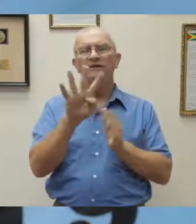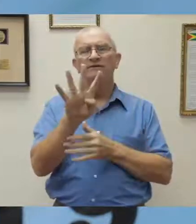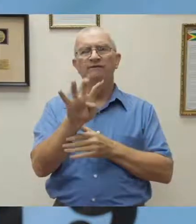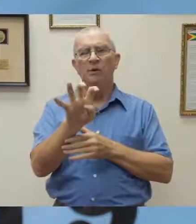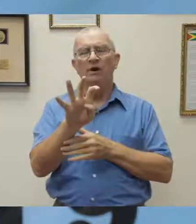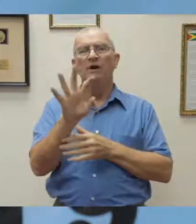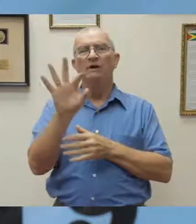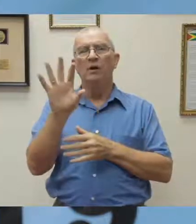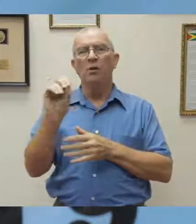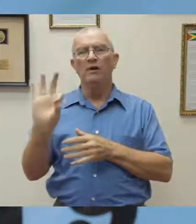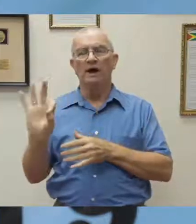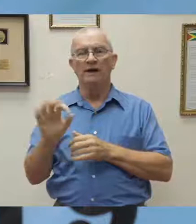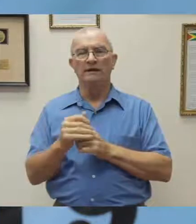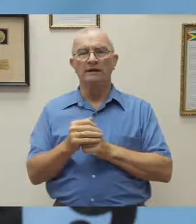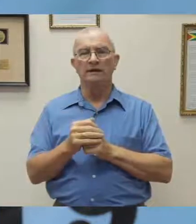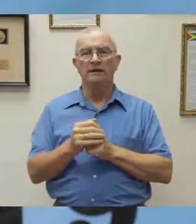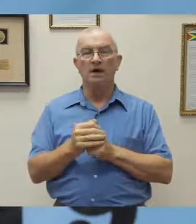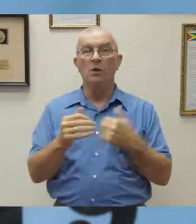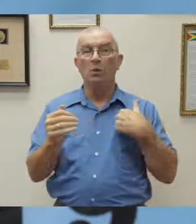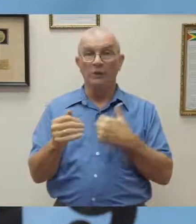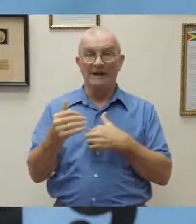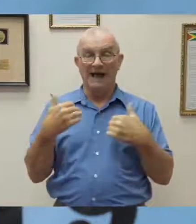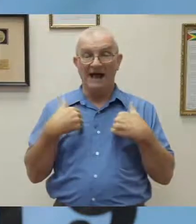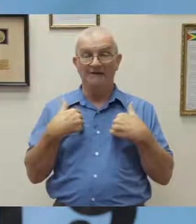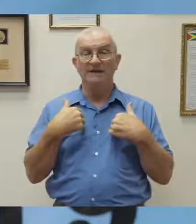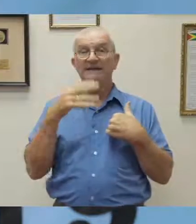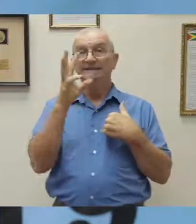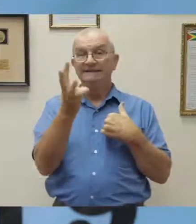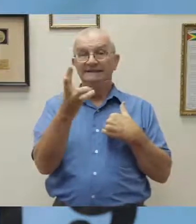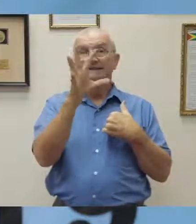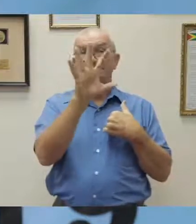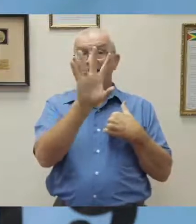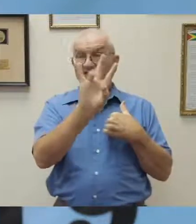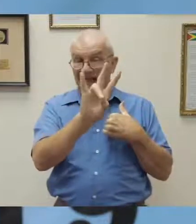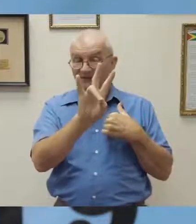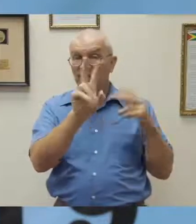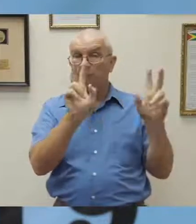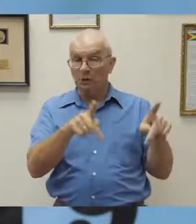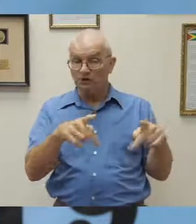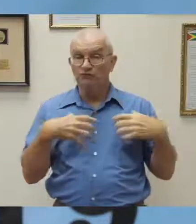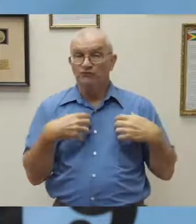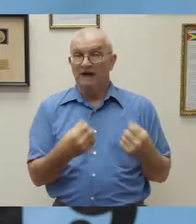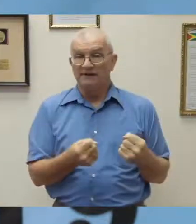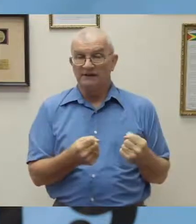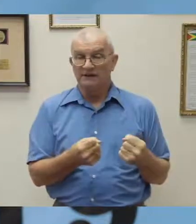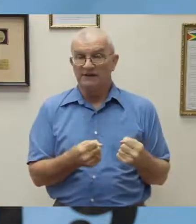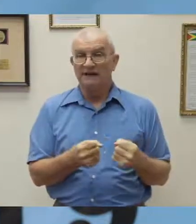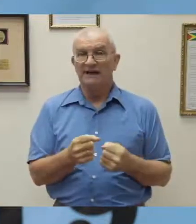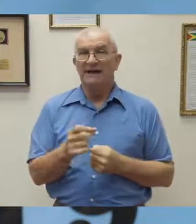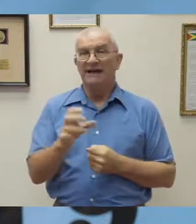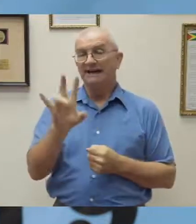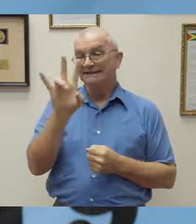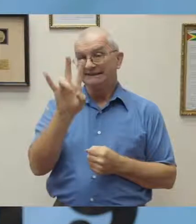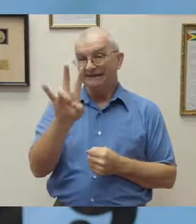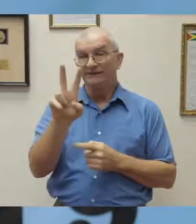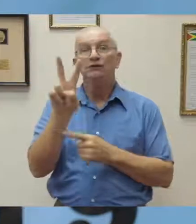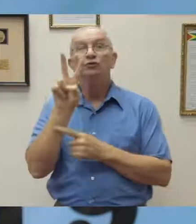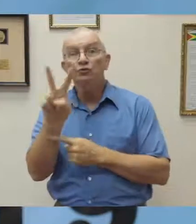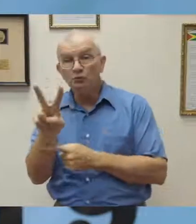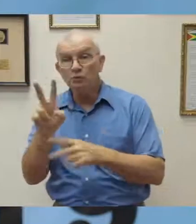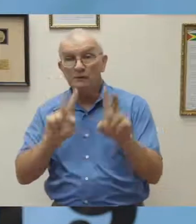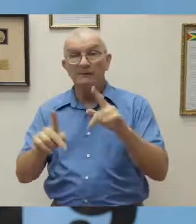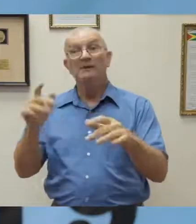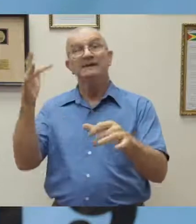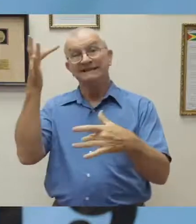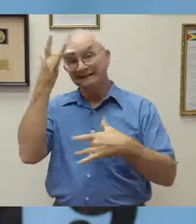1,409. We currently have 67 persons that have recovered, 72 active cases